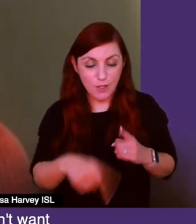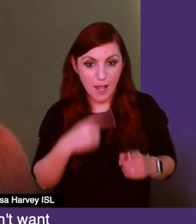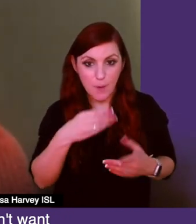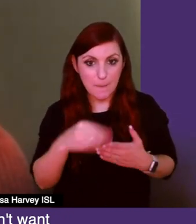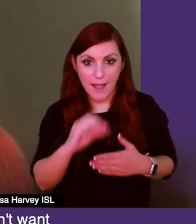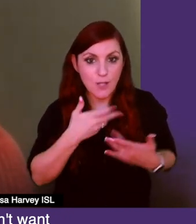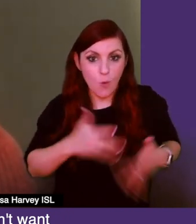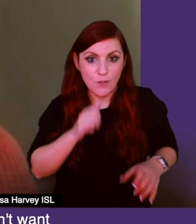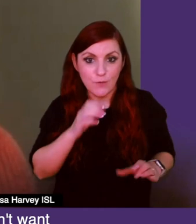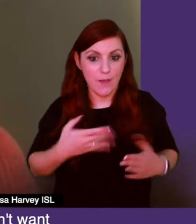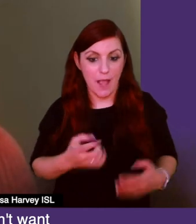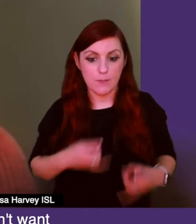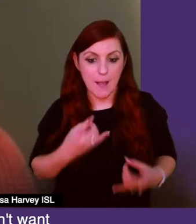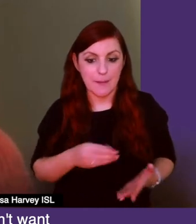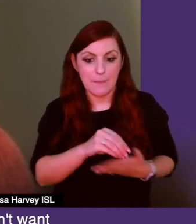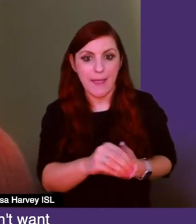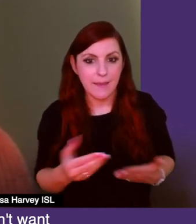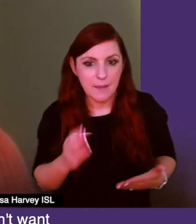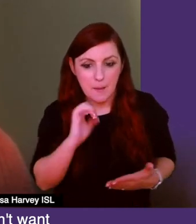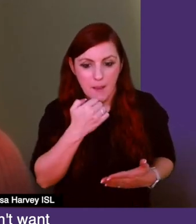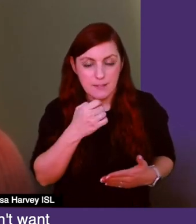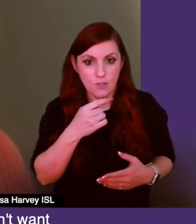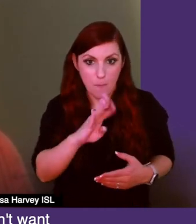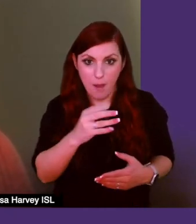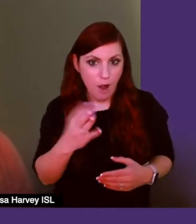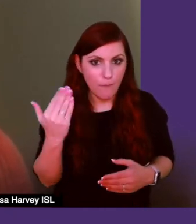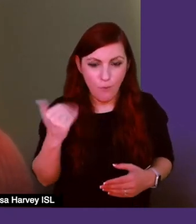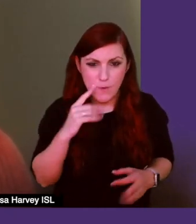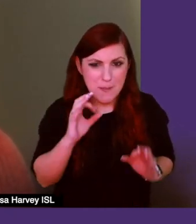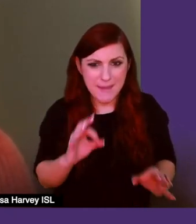don't want it for free. I would happily contribute. It was always amazing.